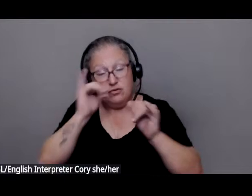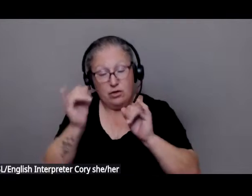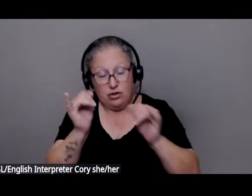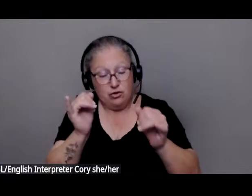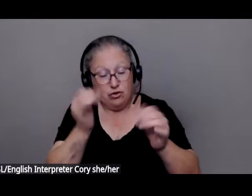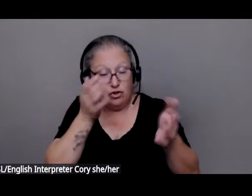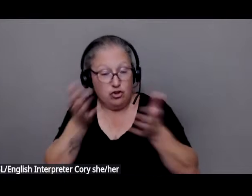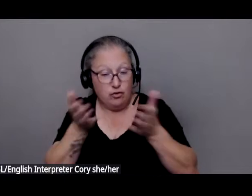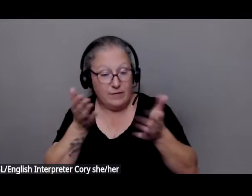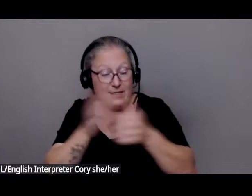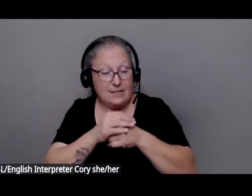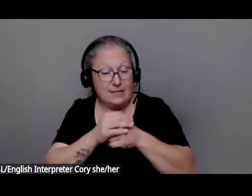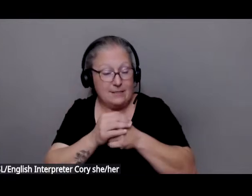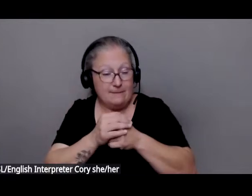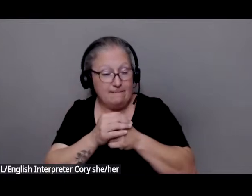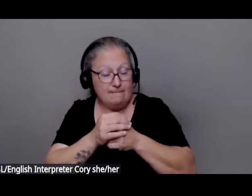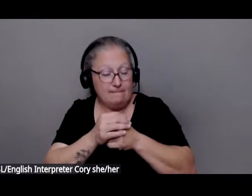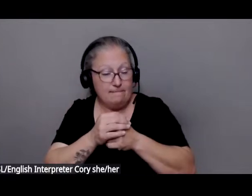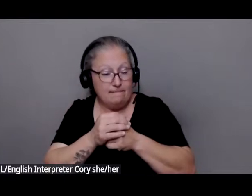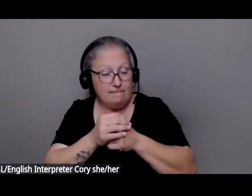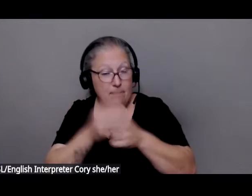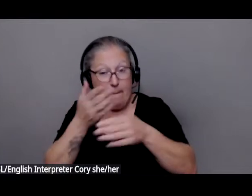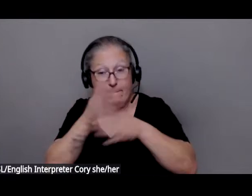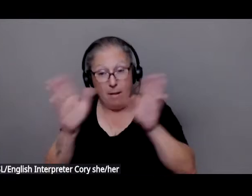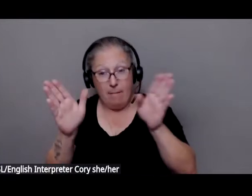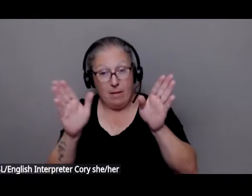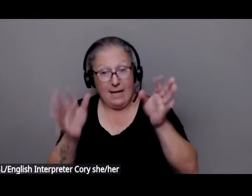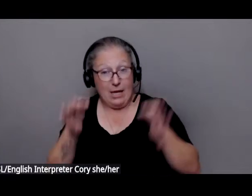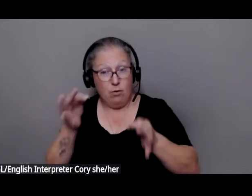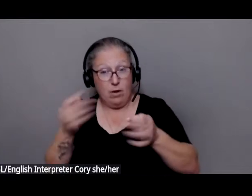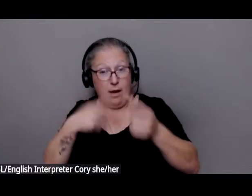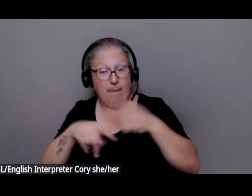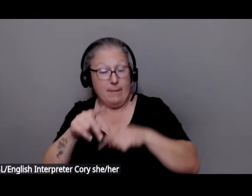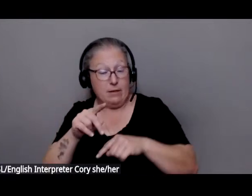Services. Got a public hearing coming up.